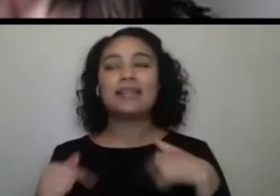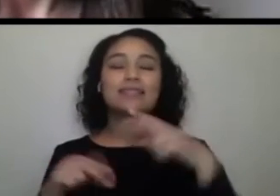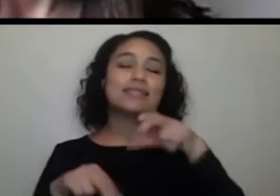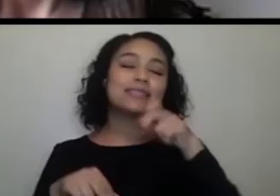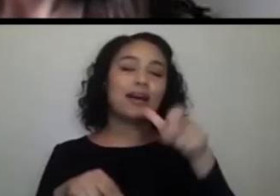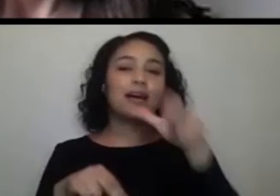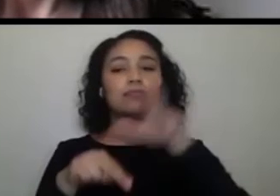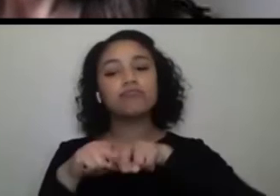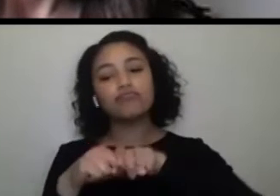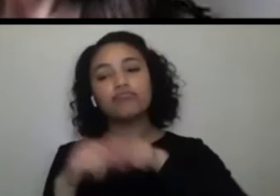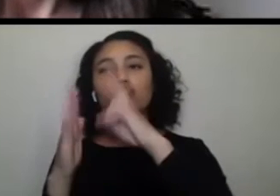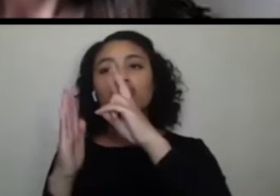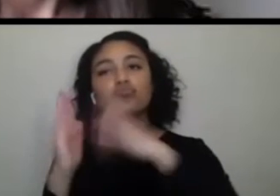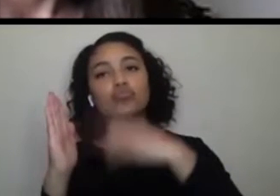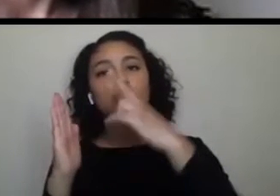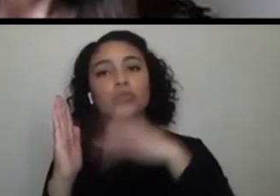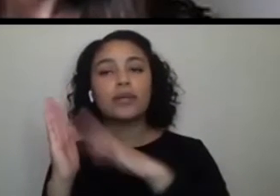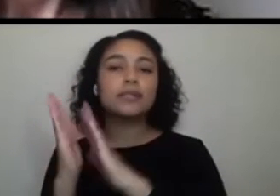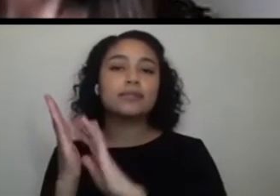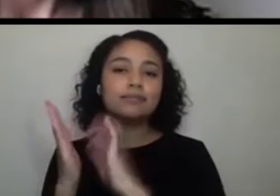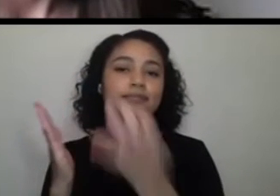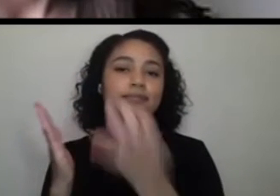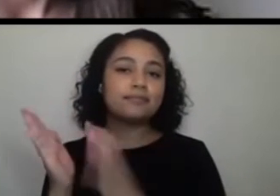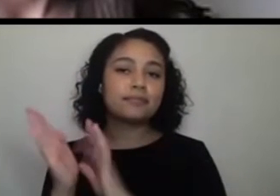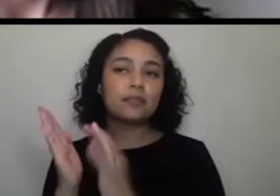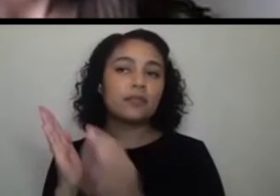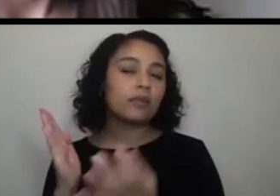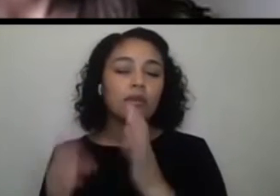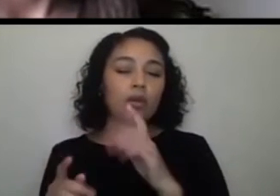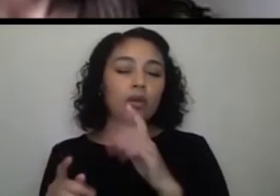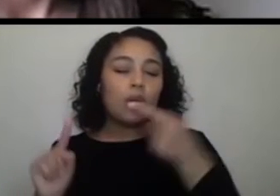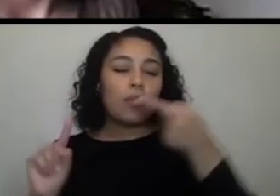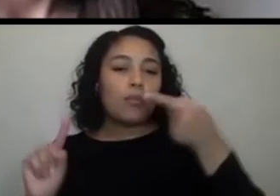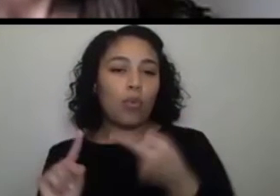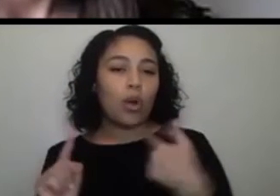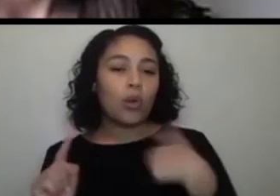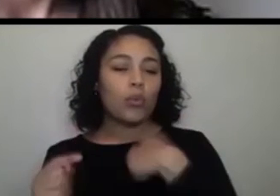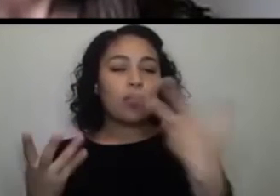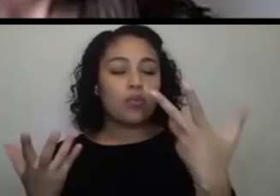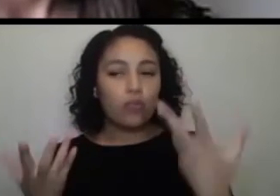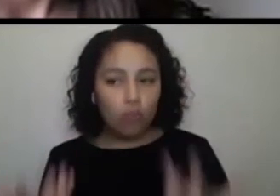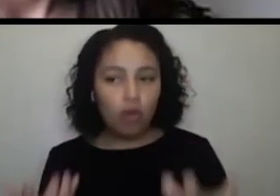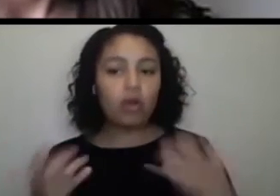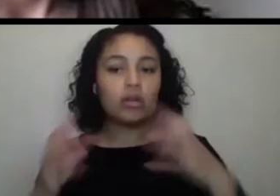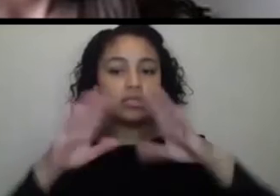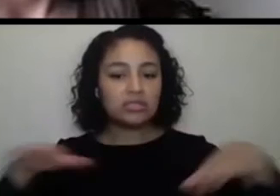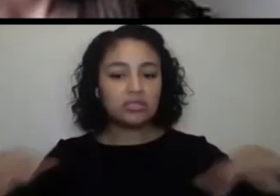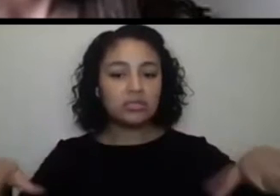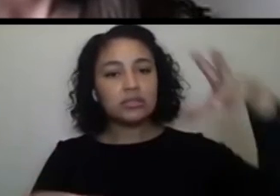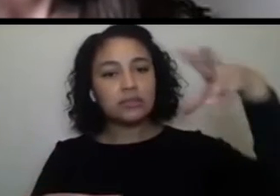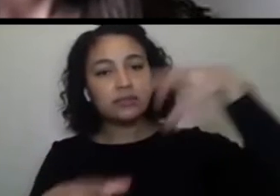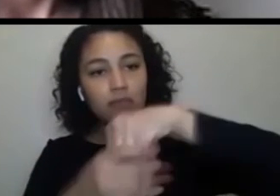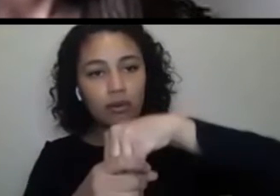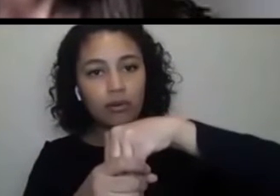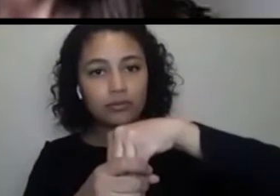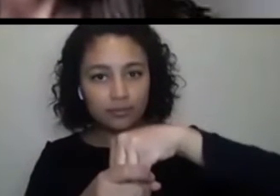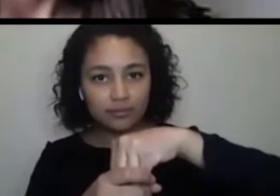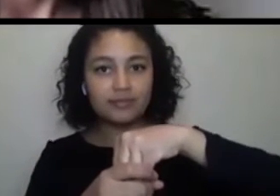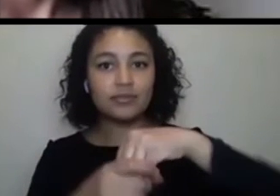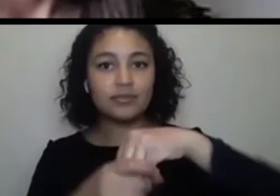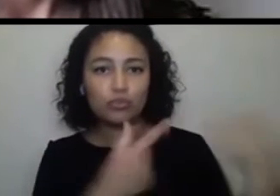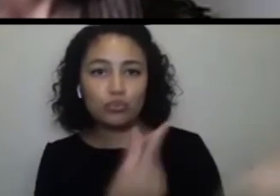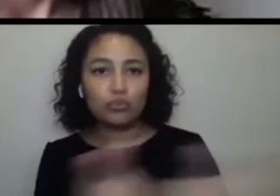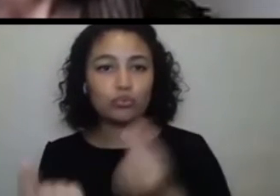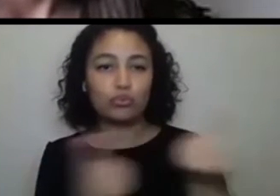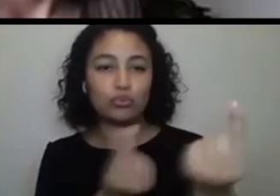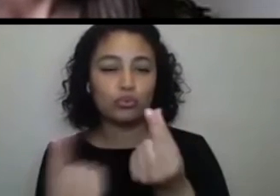You really, it's trying to get people to do something. And, one of the interesting